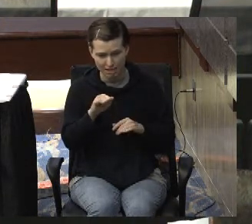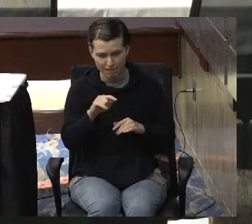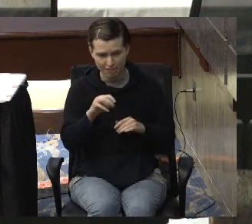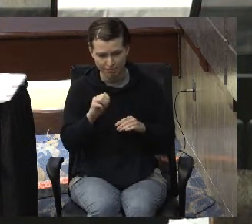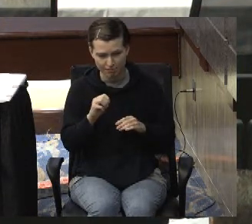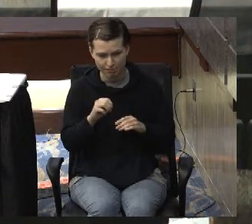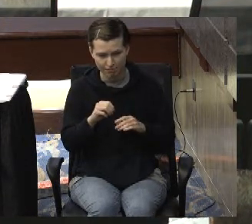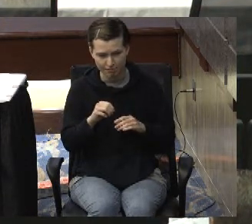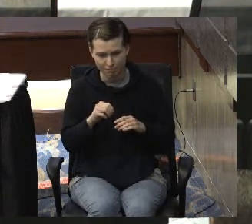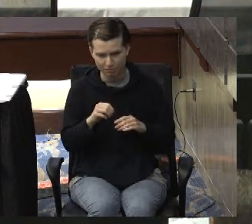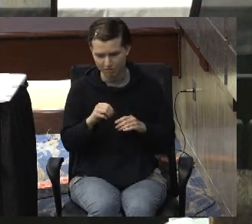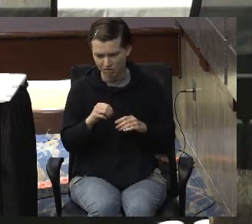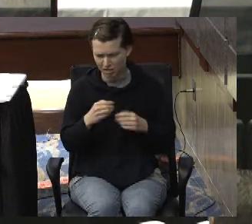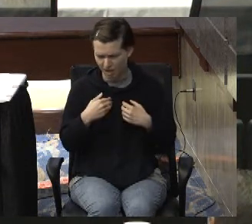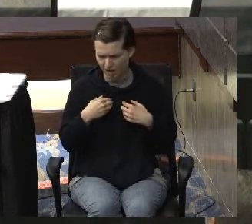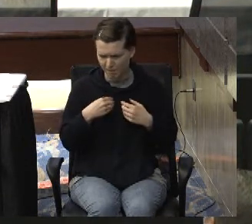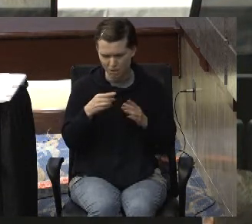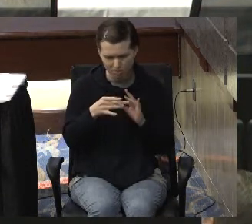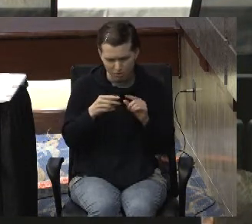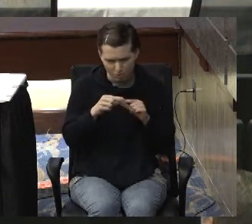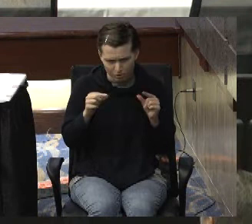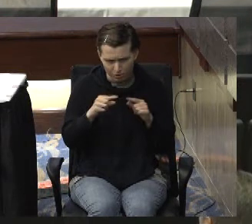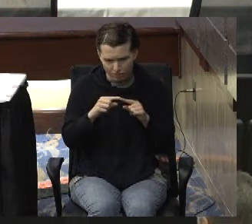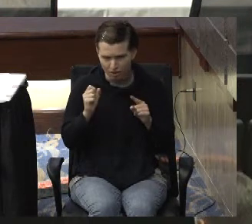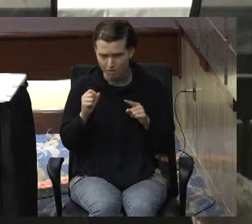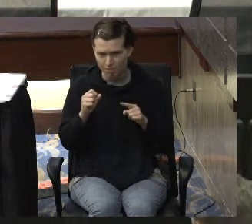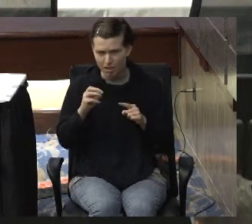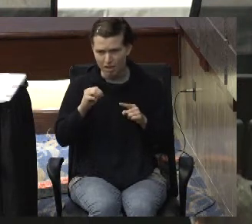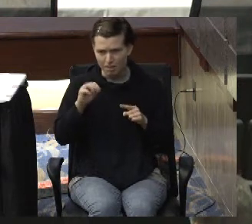I believe I have a comment card from Ms. Porter.